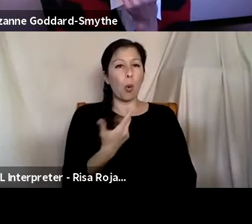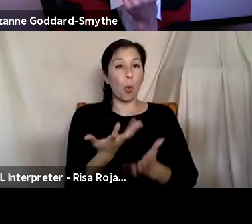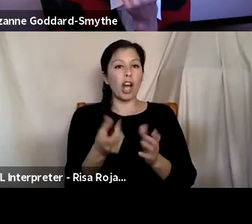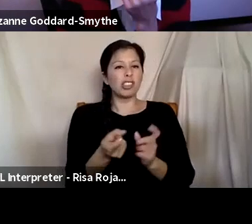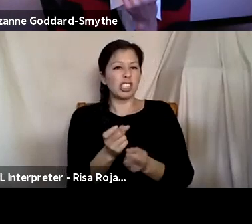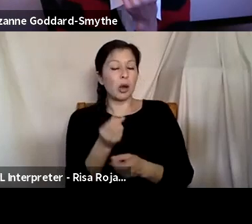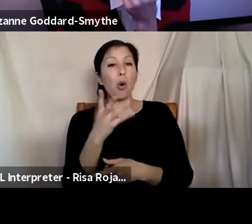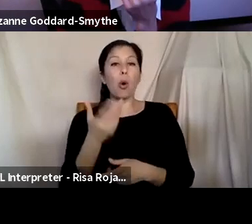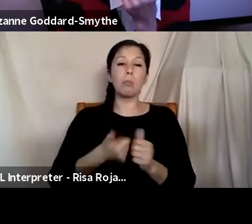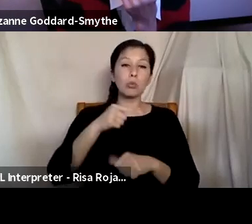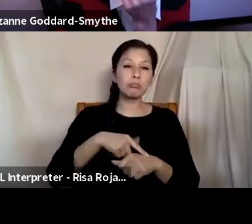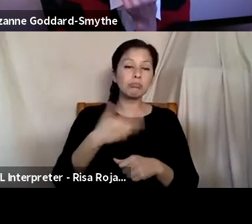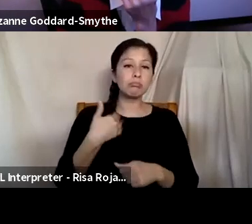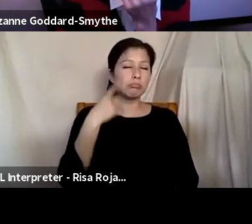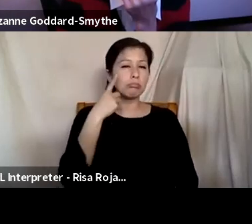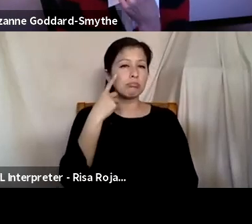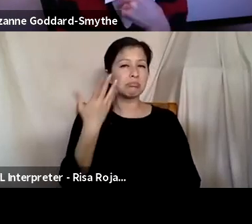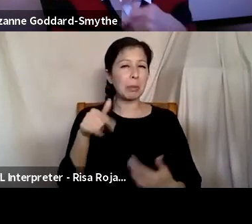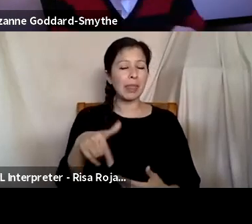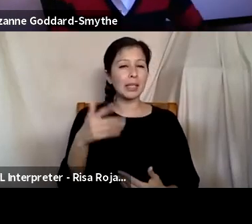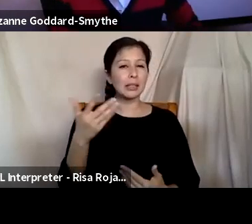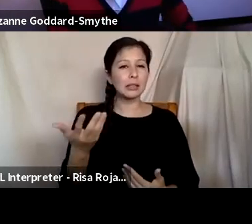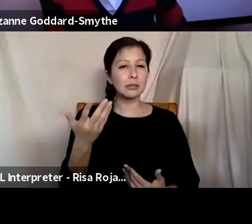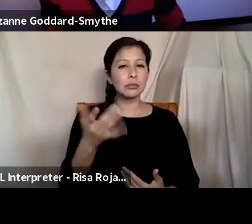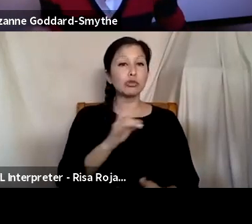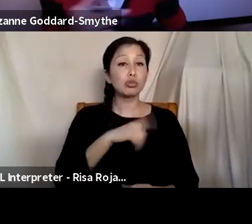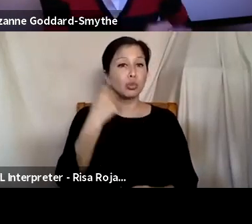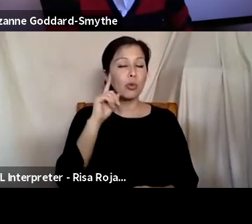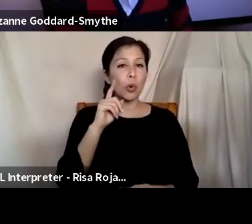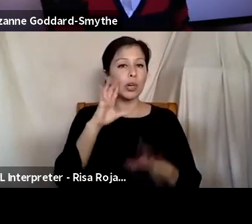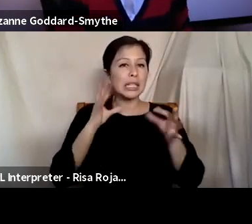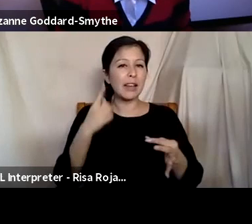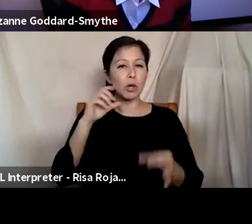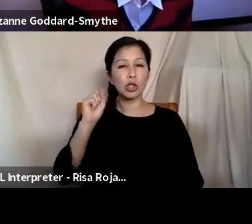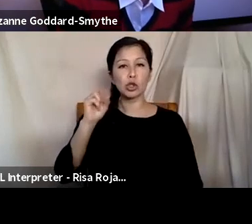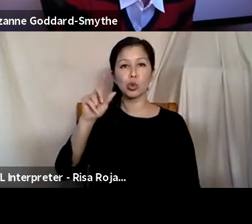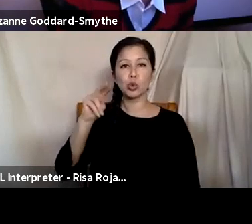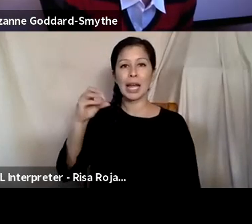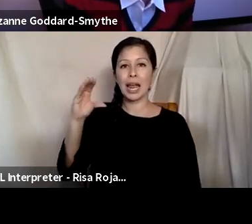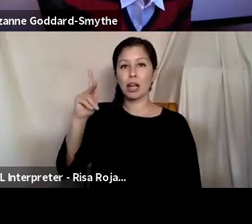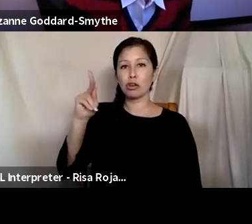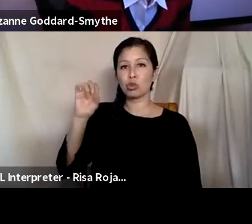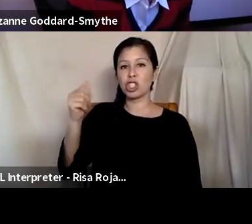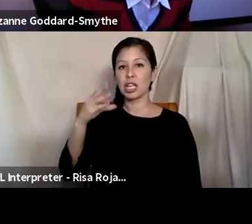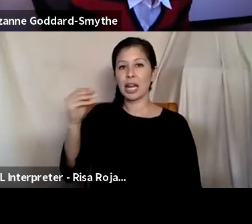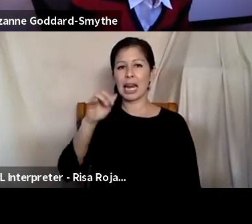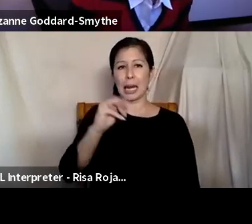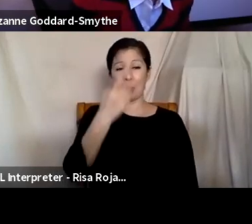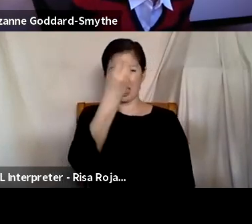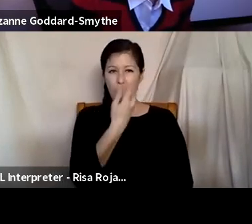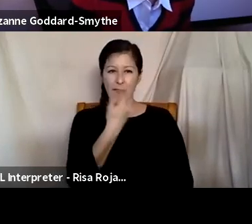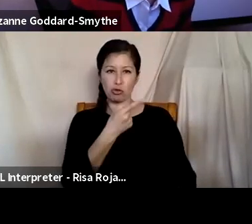often, and I think this might be true for definitely for Suzanne and Krisha and Kim. Let me know if you agree